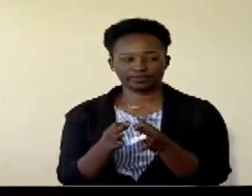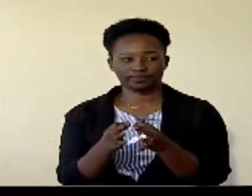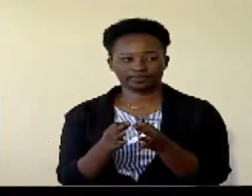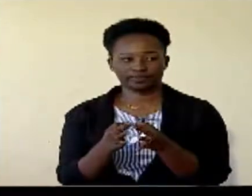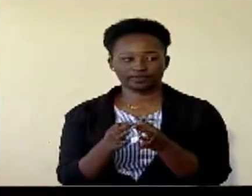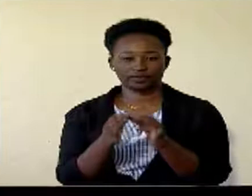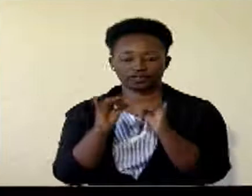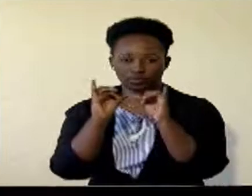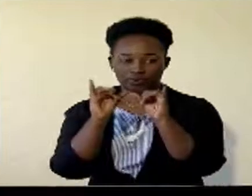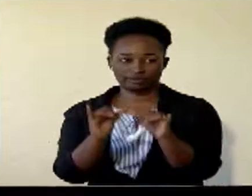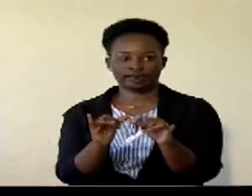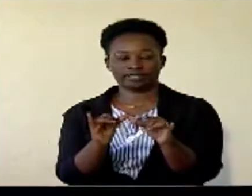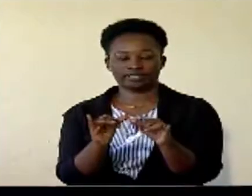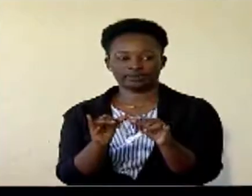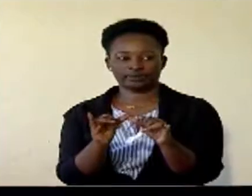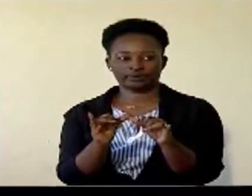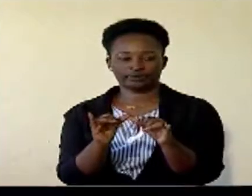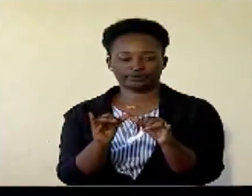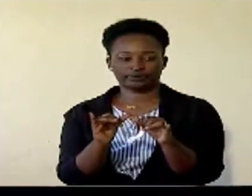to remain